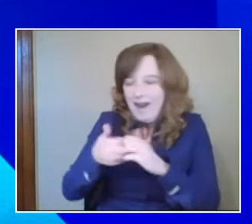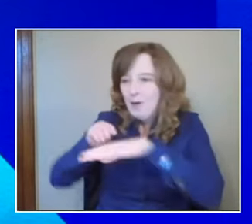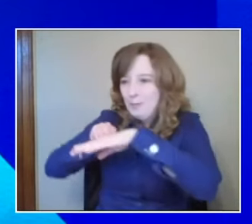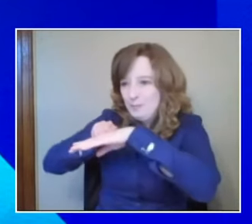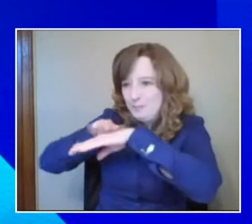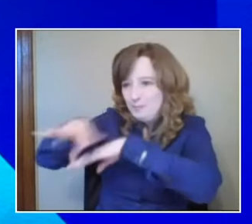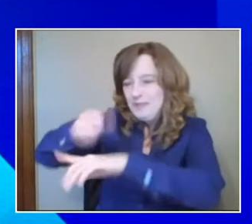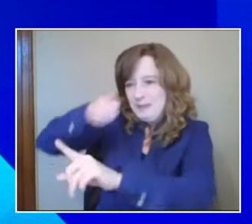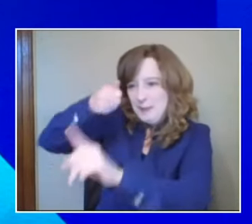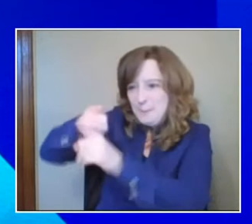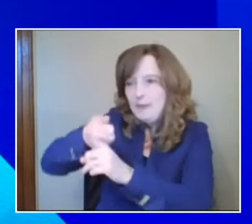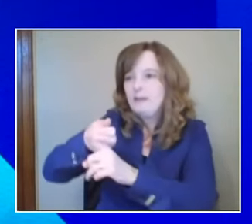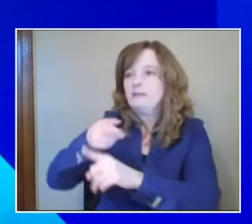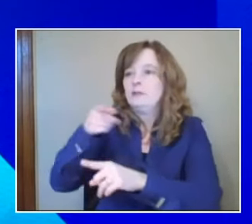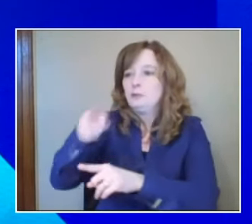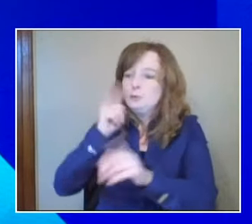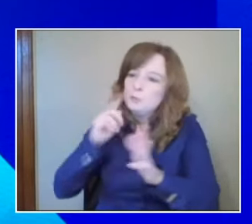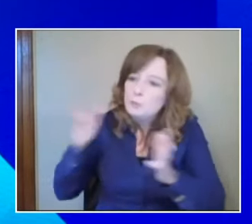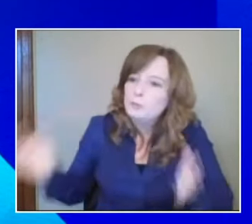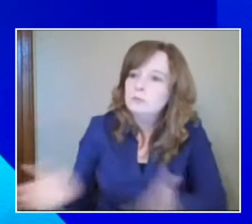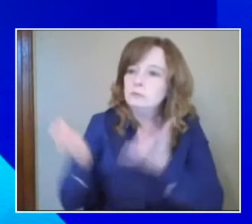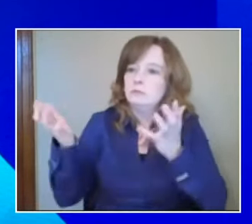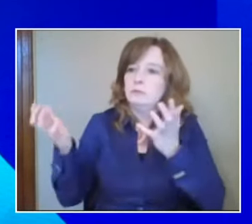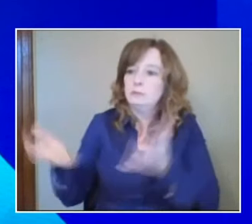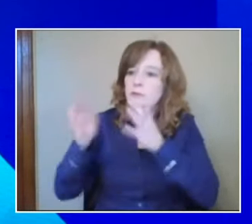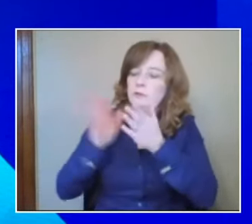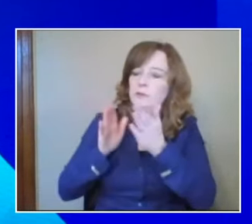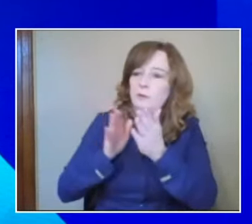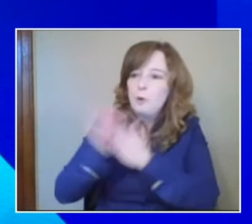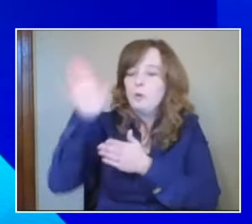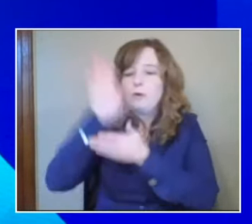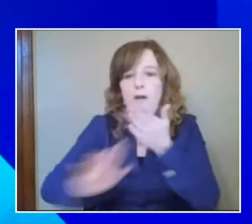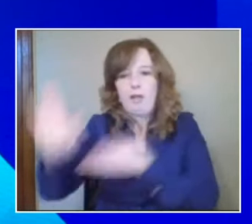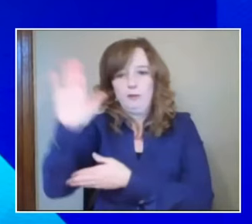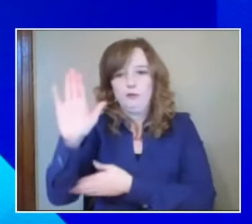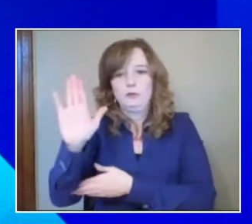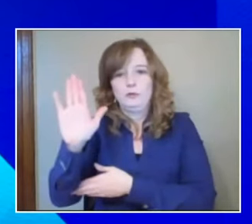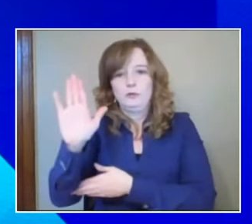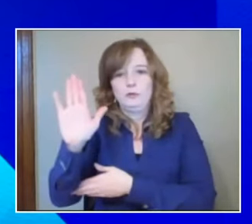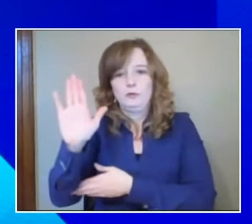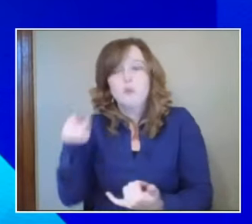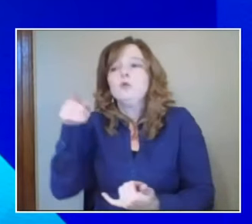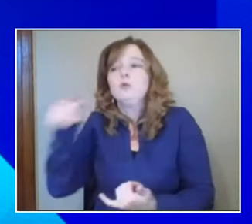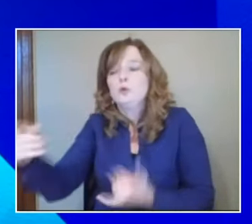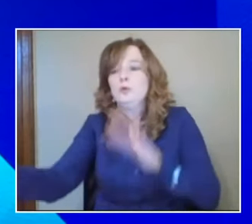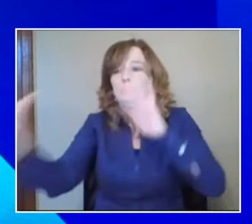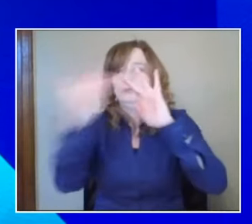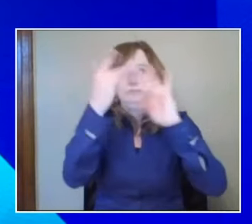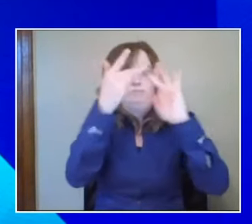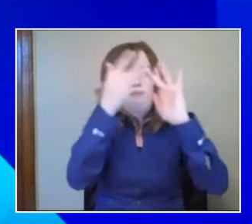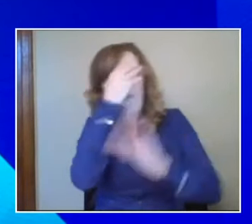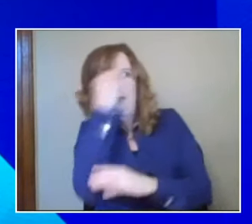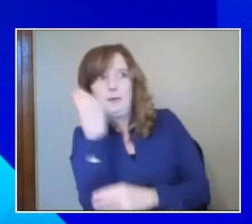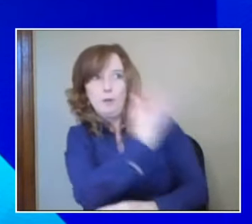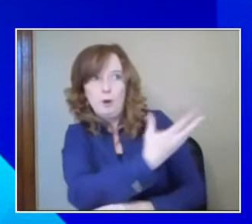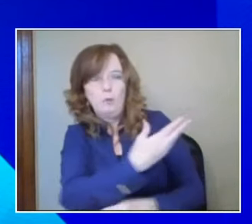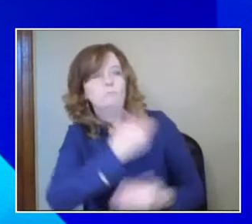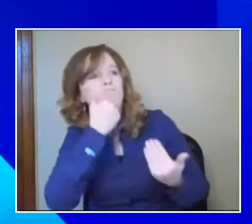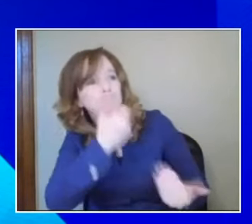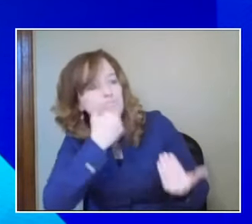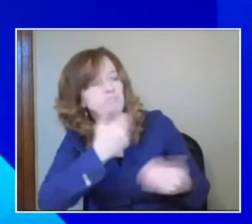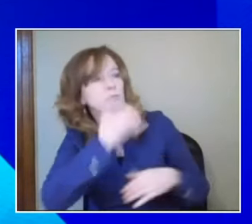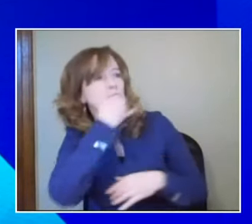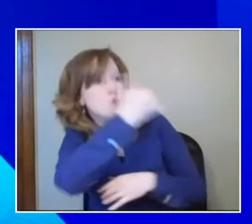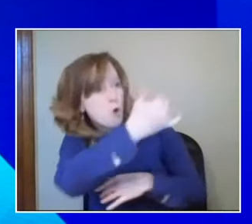are. Reach out to that person and let them know that they made an impact. A call, a letter, a